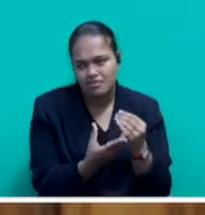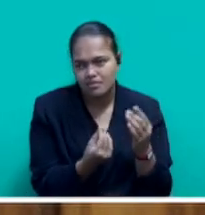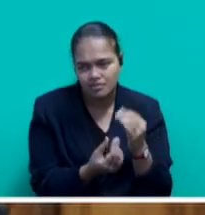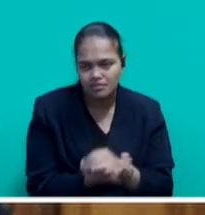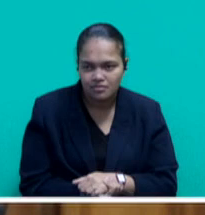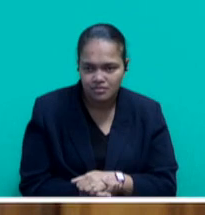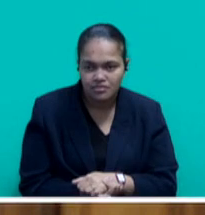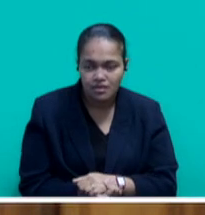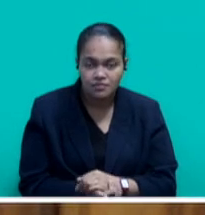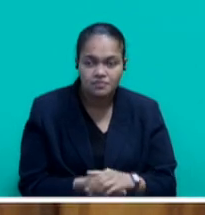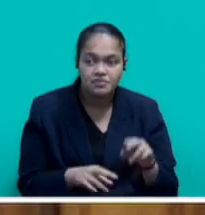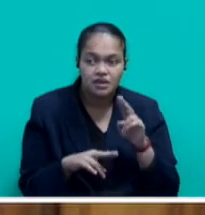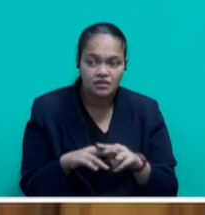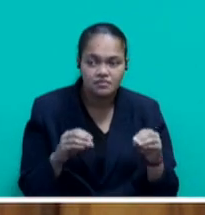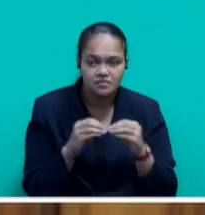FBC.